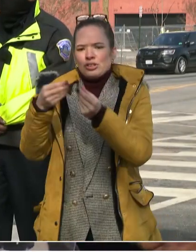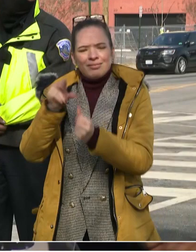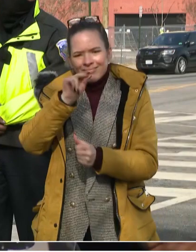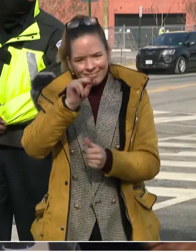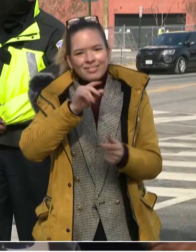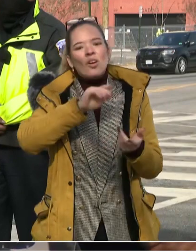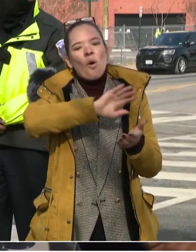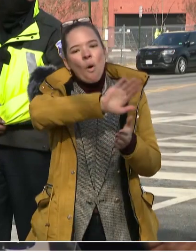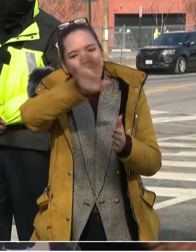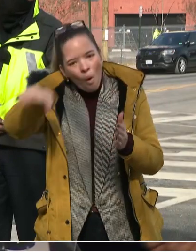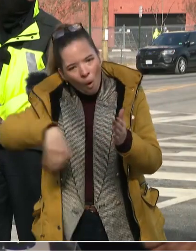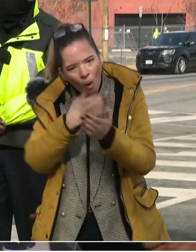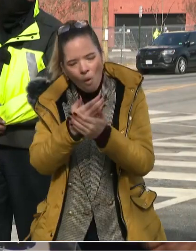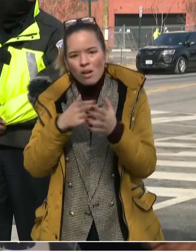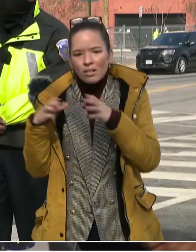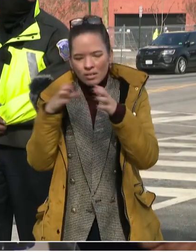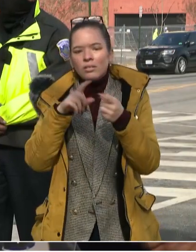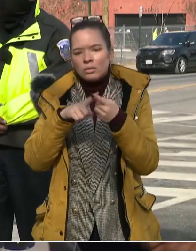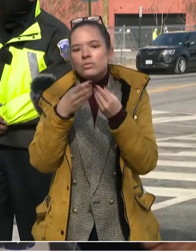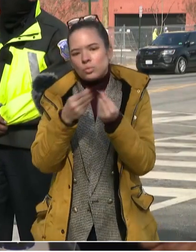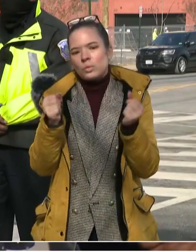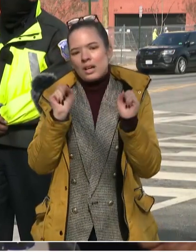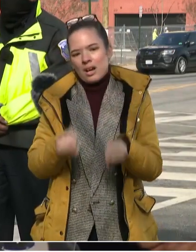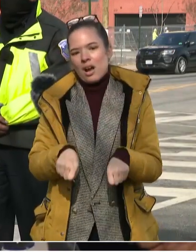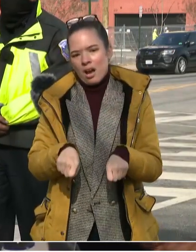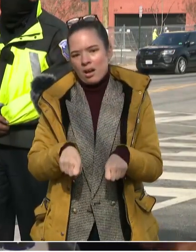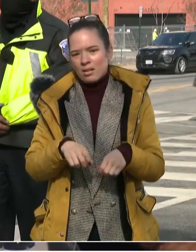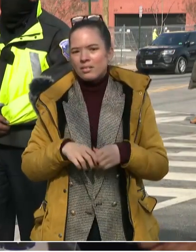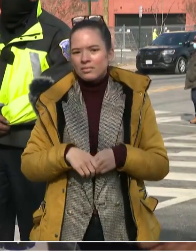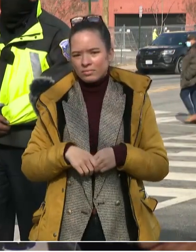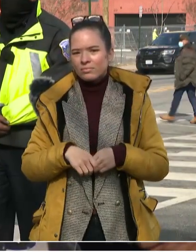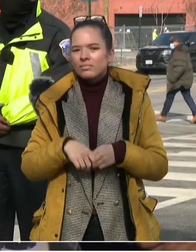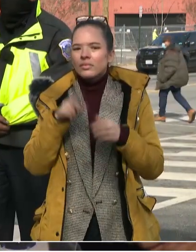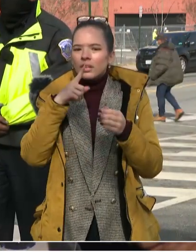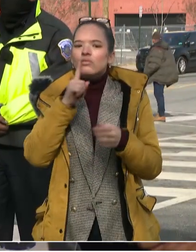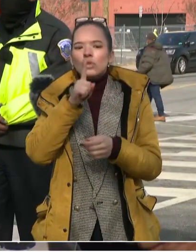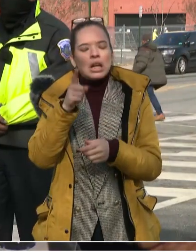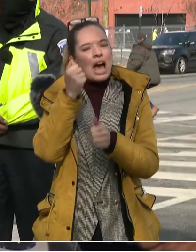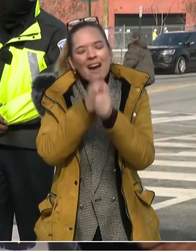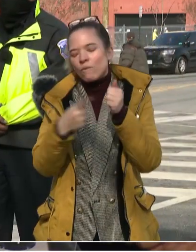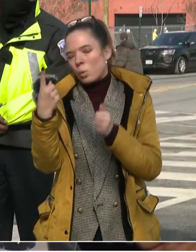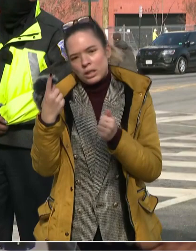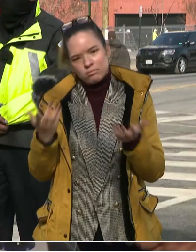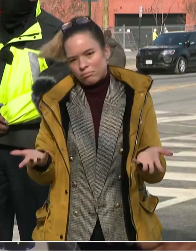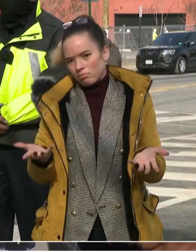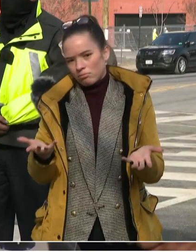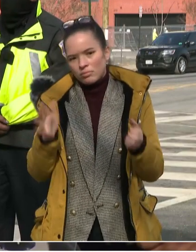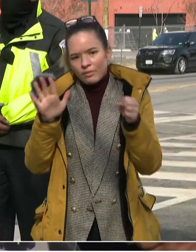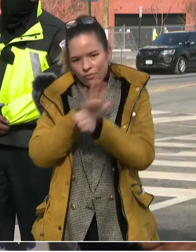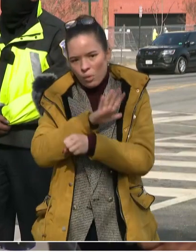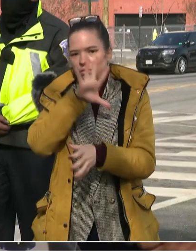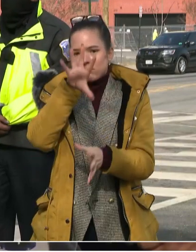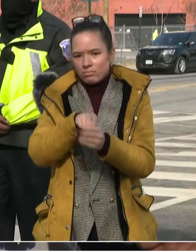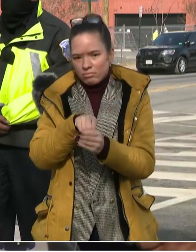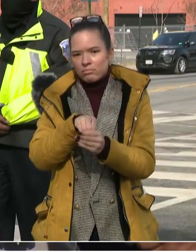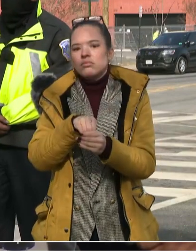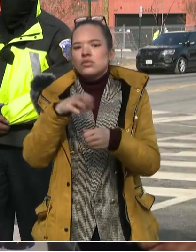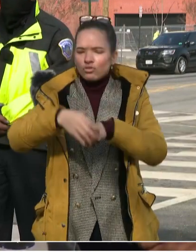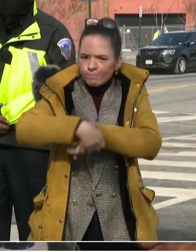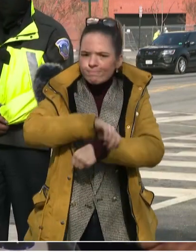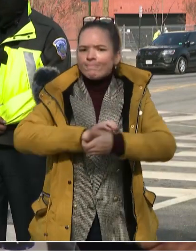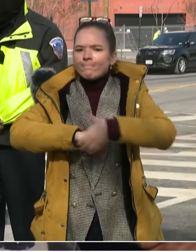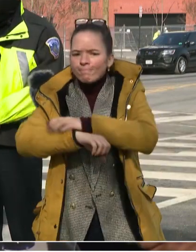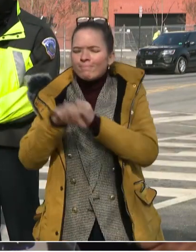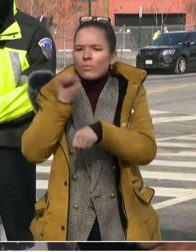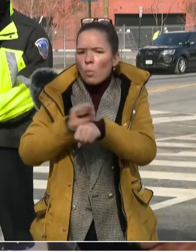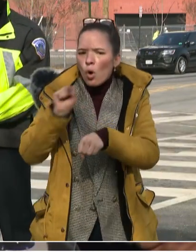be resolved alone by the government. It will require our entire community to get involved. Parents, families,